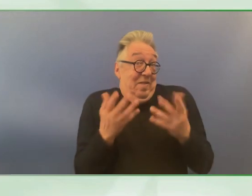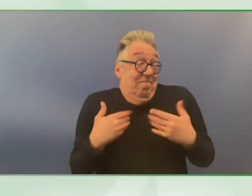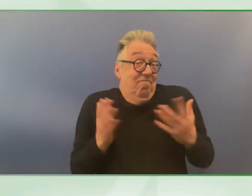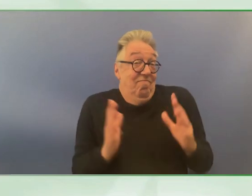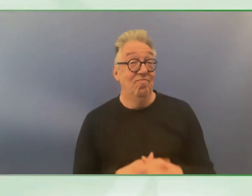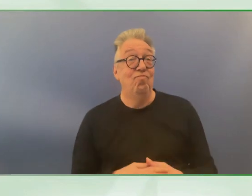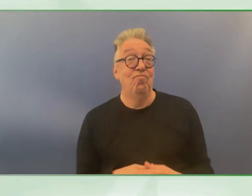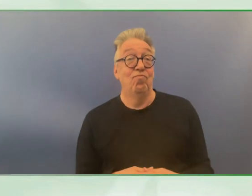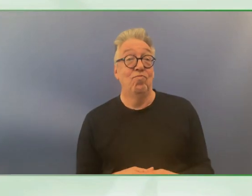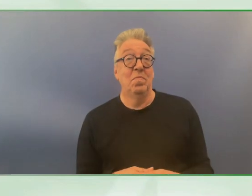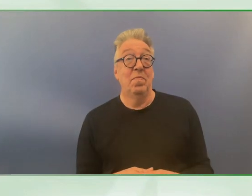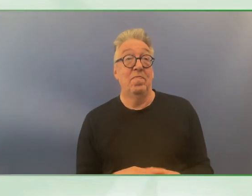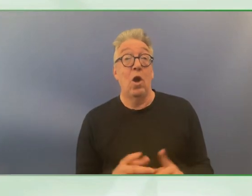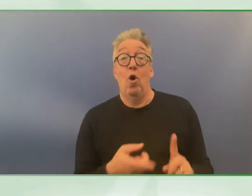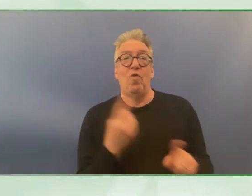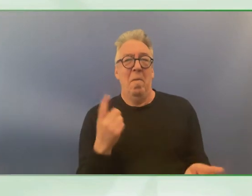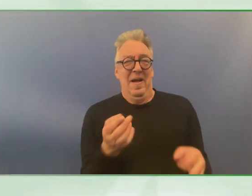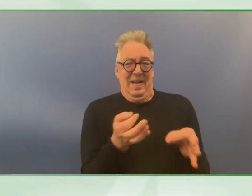just a simple photocopier.